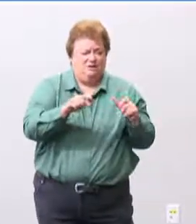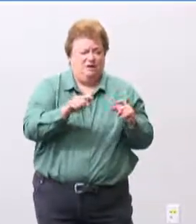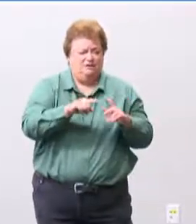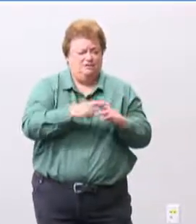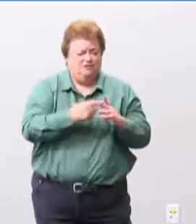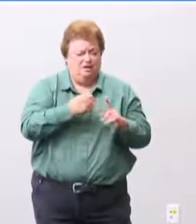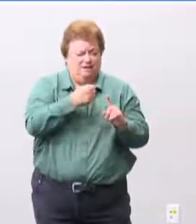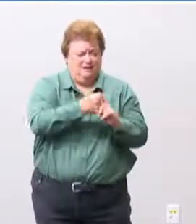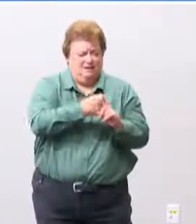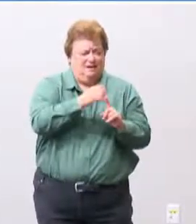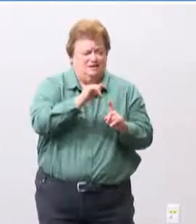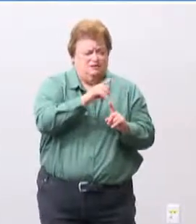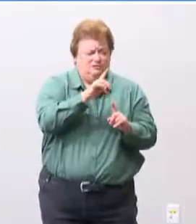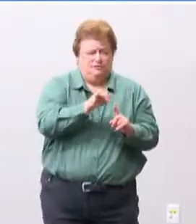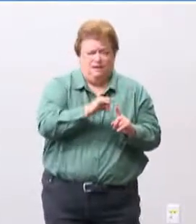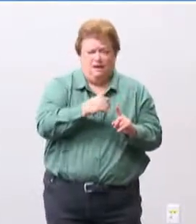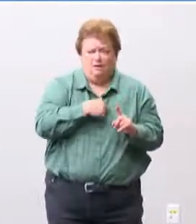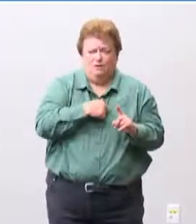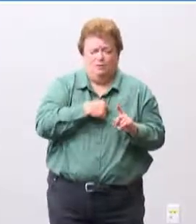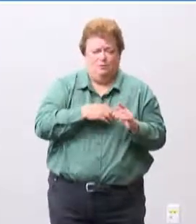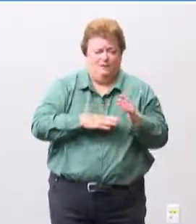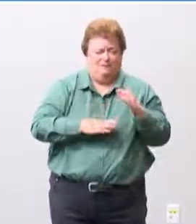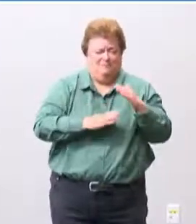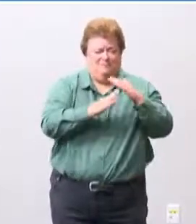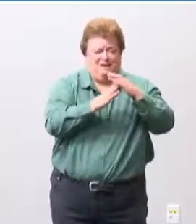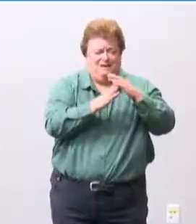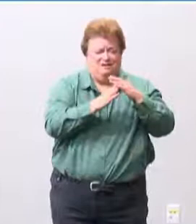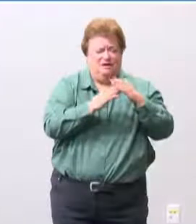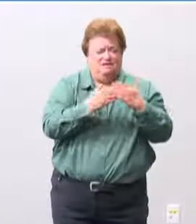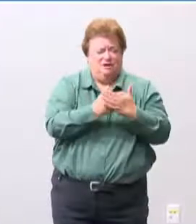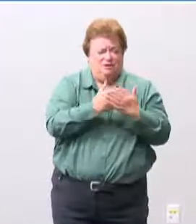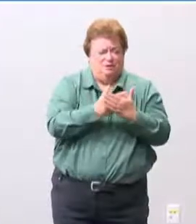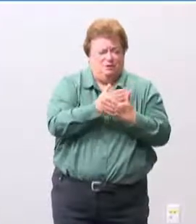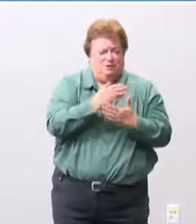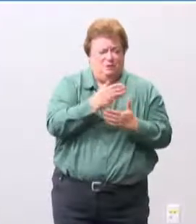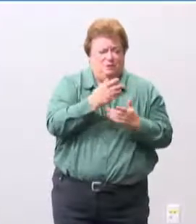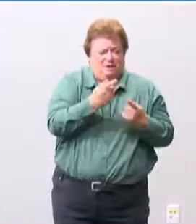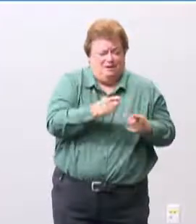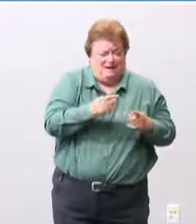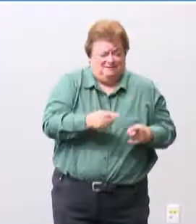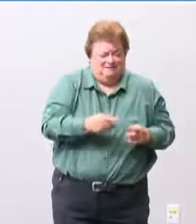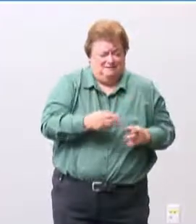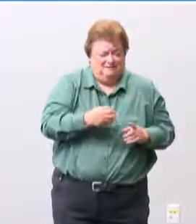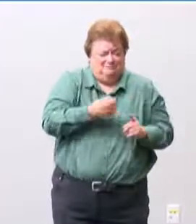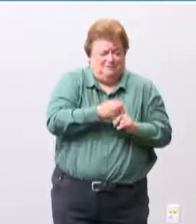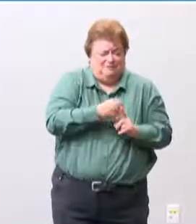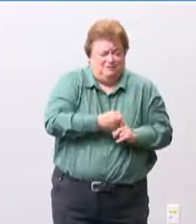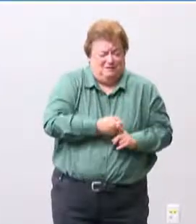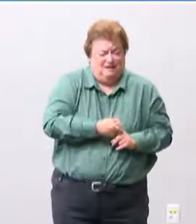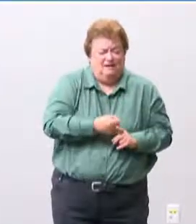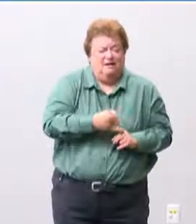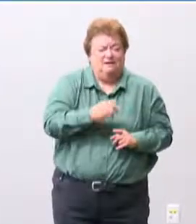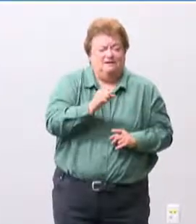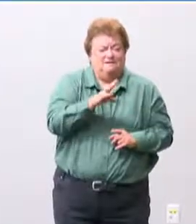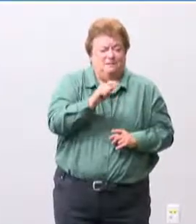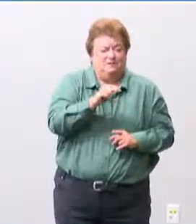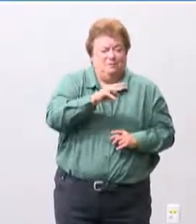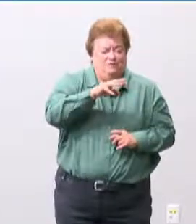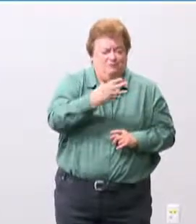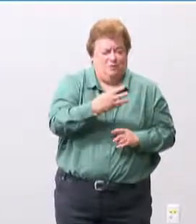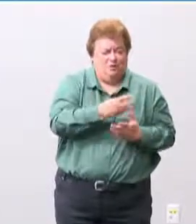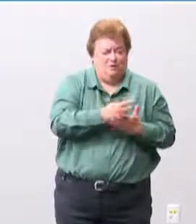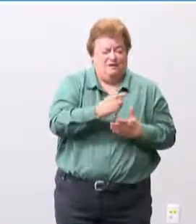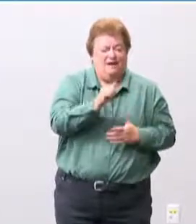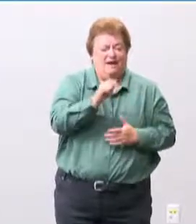community in July, we peaked in the number of new cases in Lancaster County the week ending September 4th